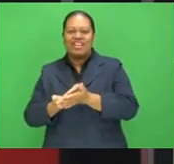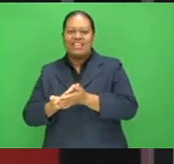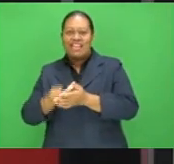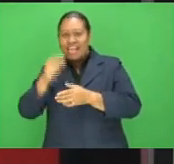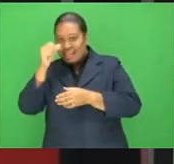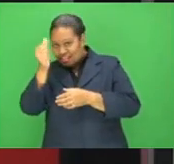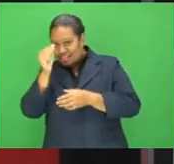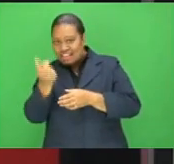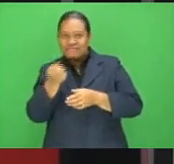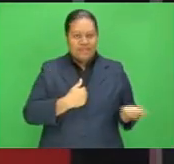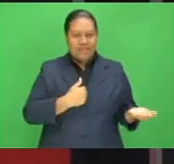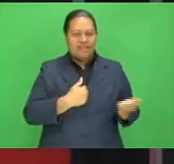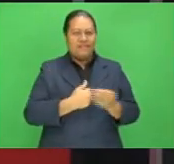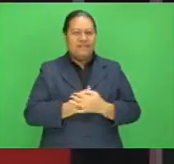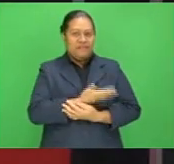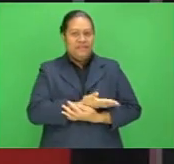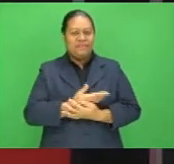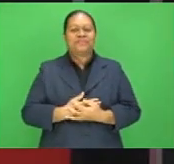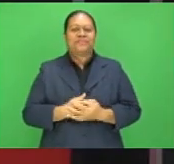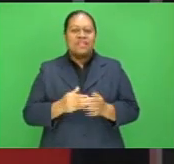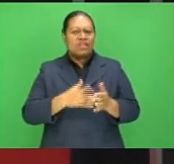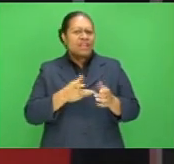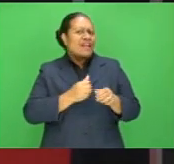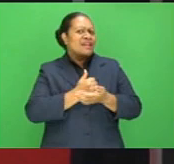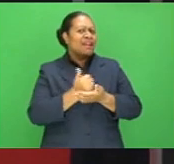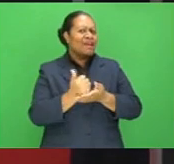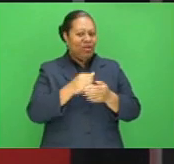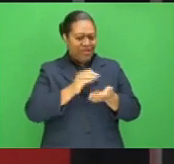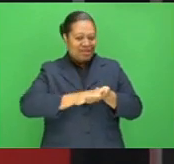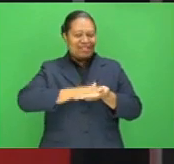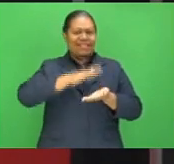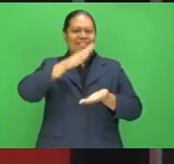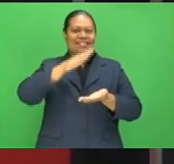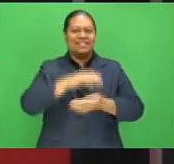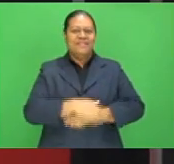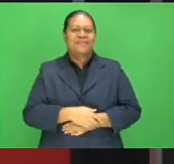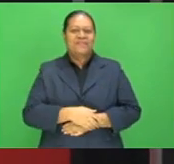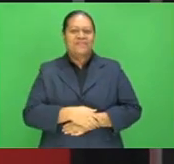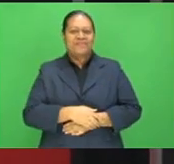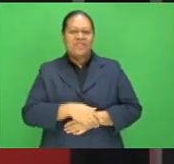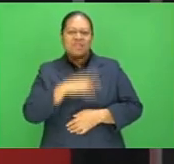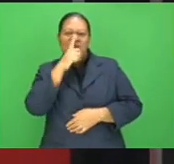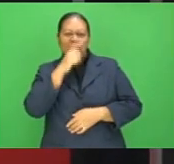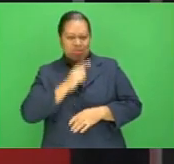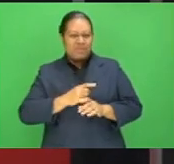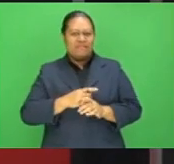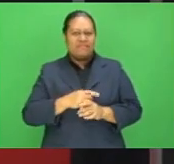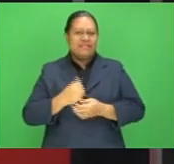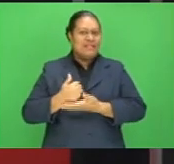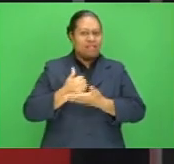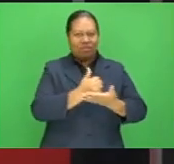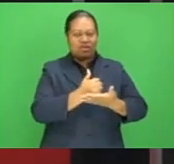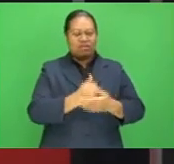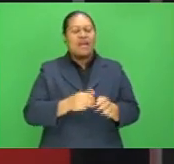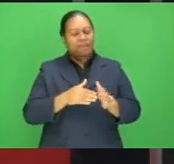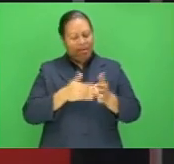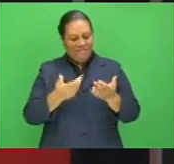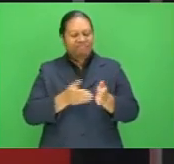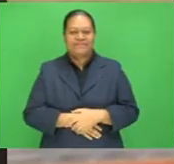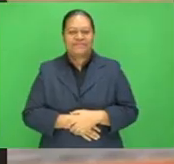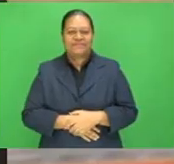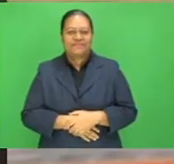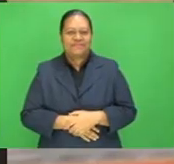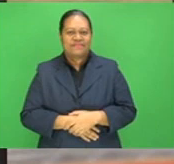the foreign boys. Maybe the numbers gonna increase in fan followers, but looking forward for this exciting